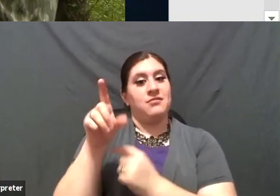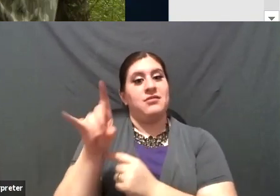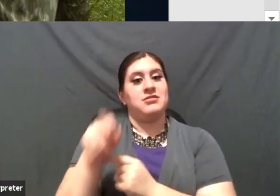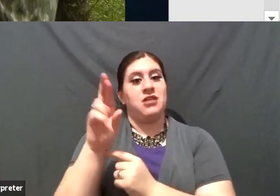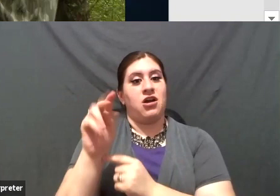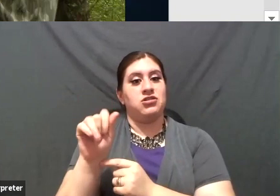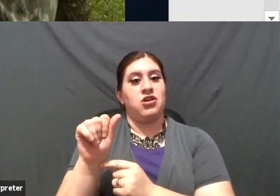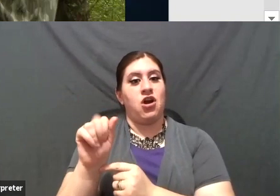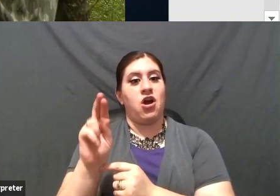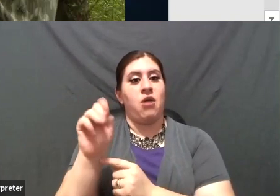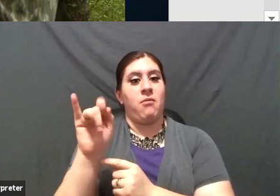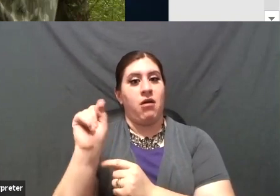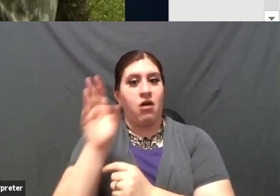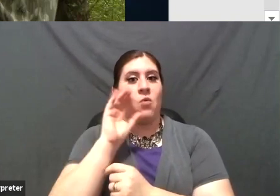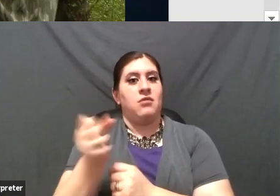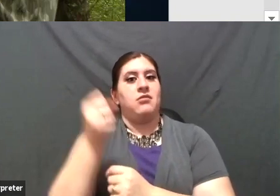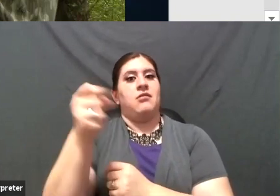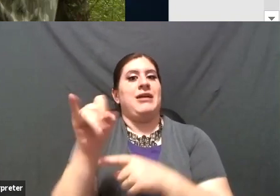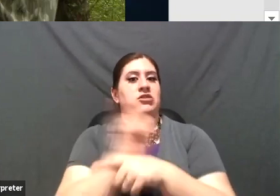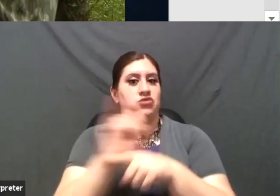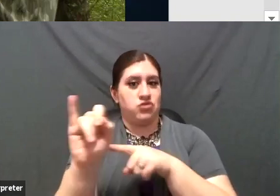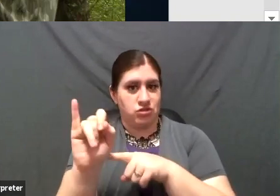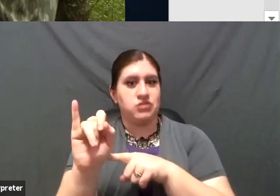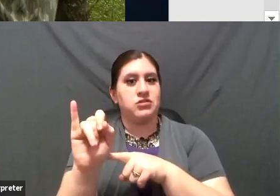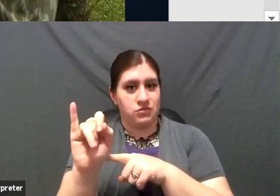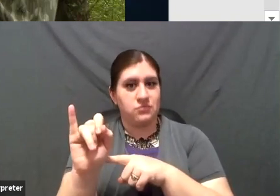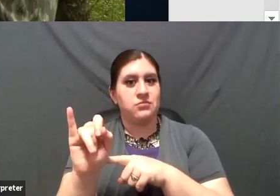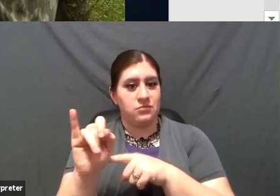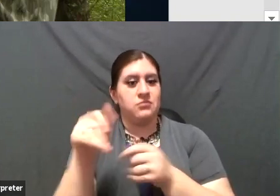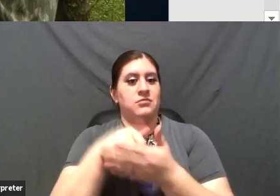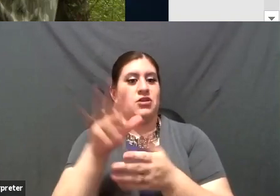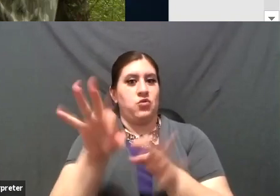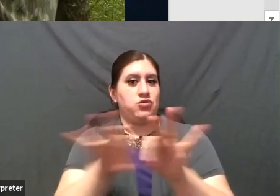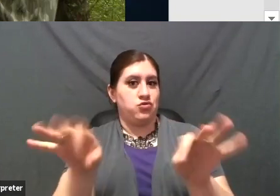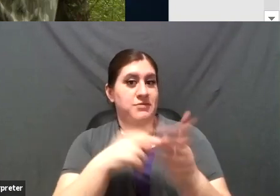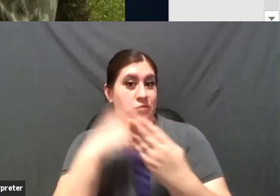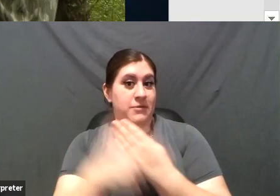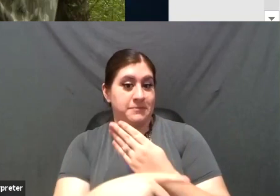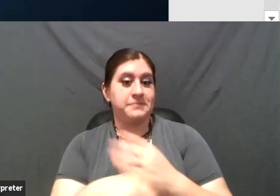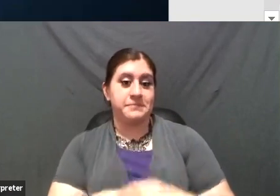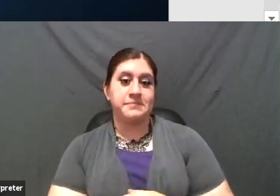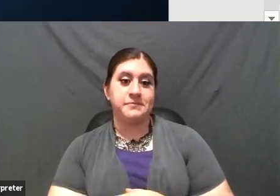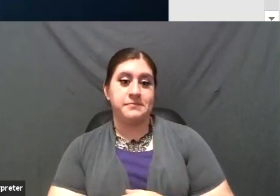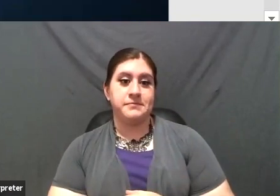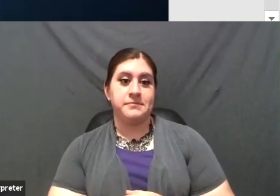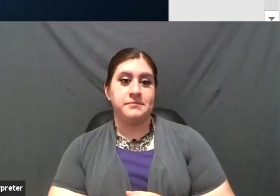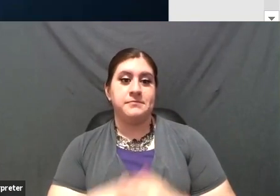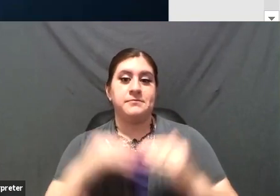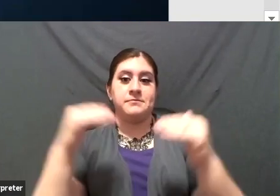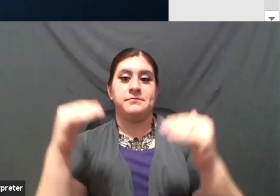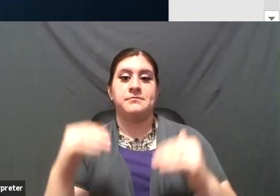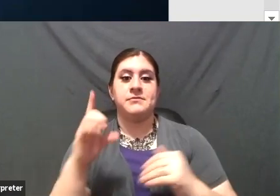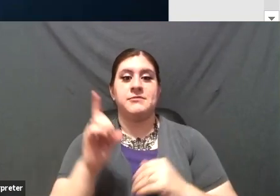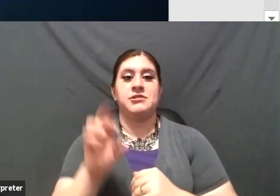Armacost. He will help place you in an internship toward the end of your degree program. Next faculty member